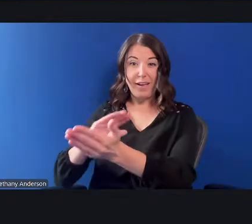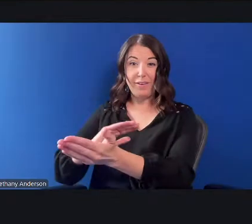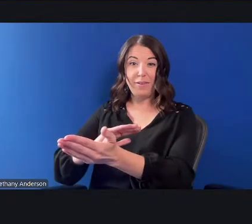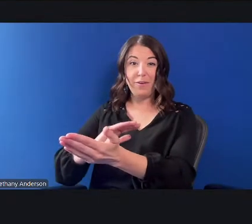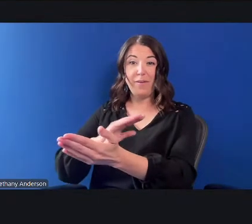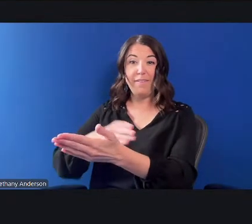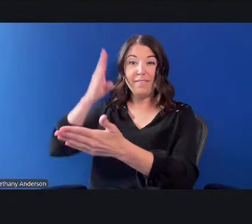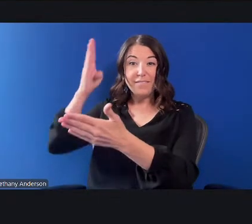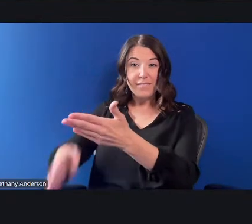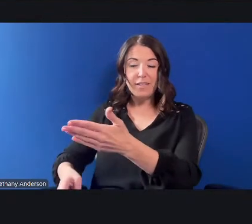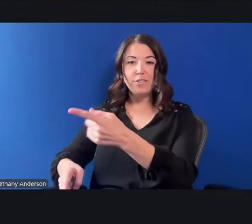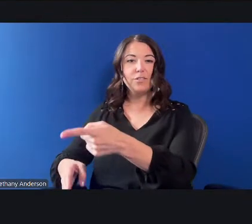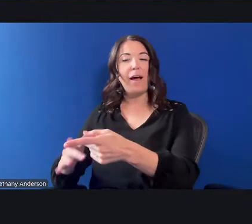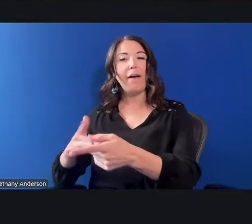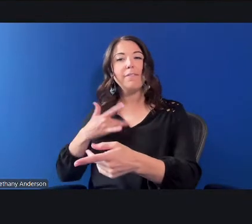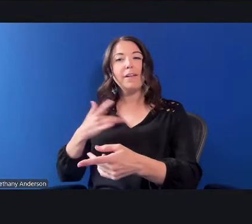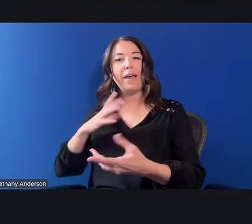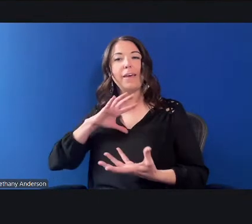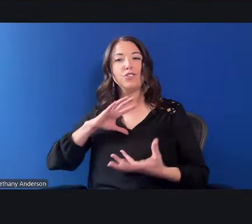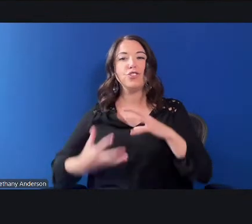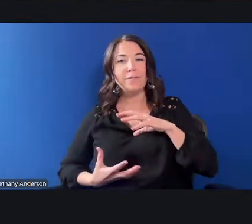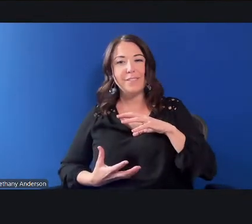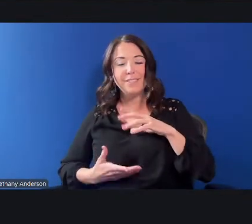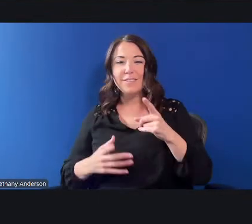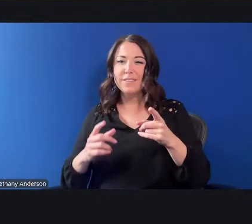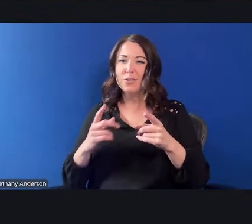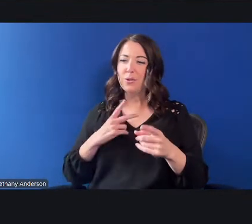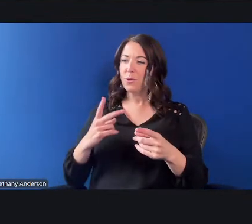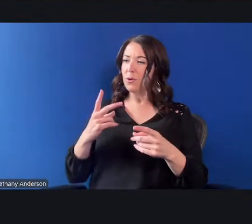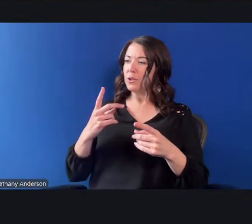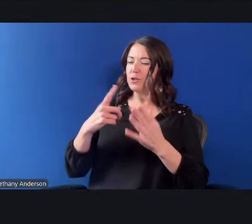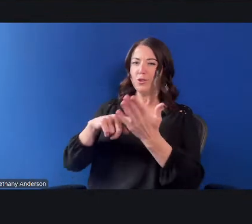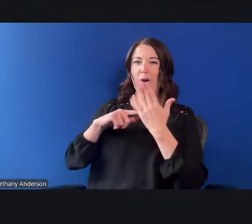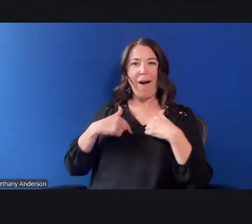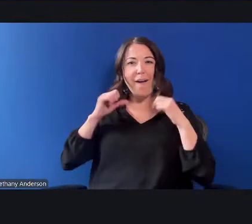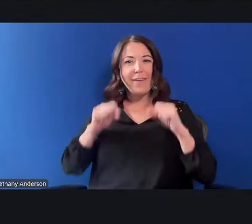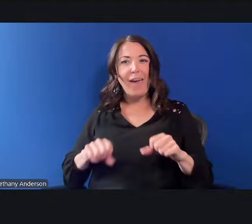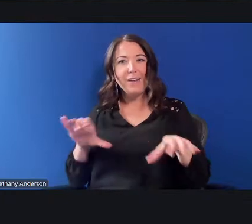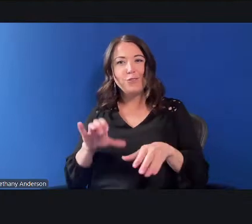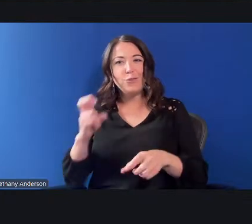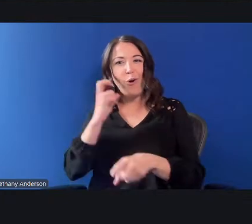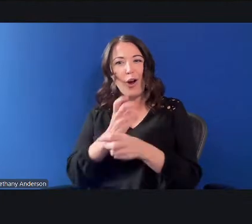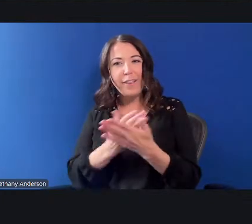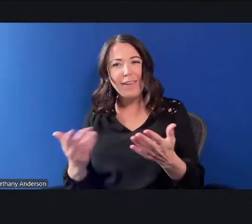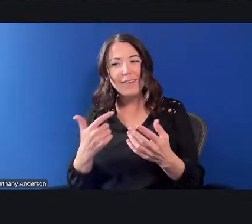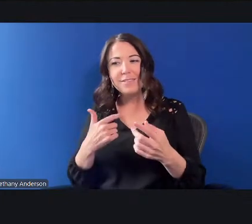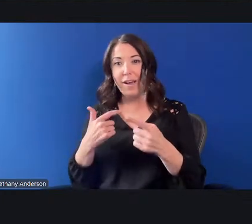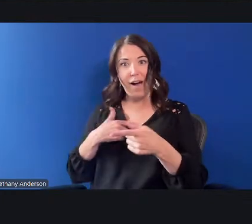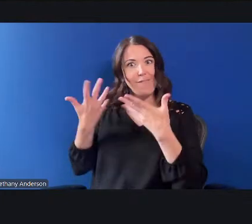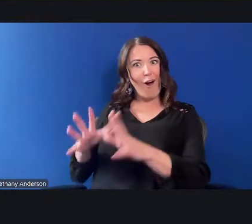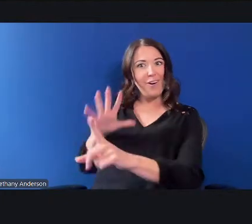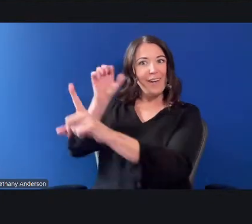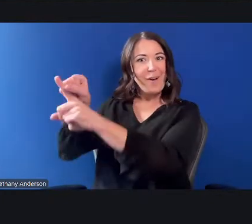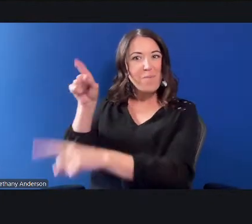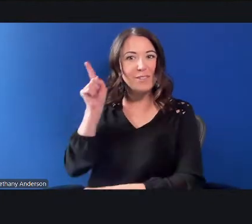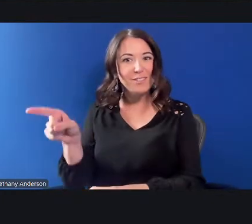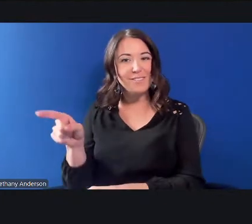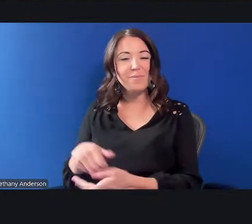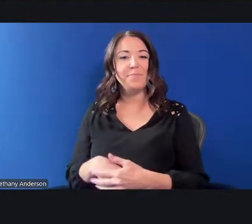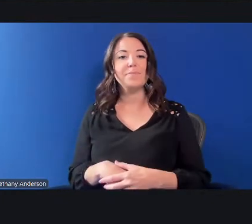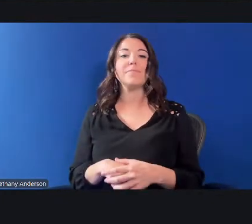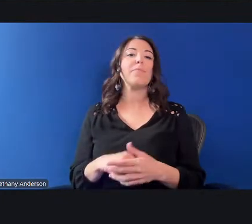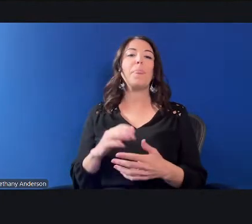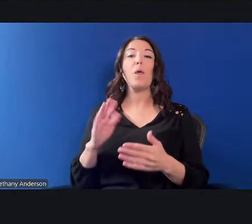to other areas of your life. It tells you that you can do hard things because I've done it before. At about 40 miles in the